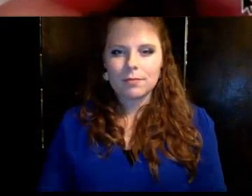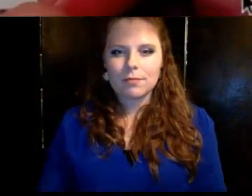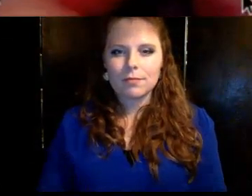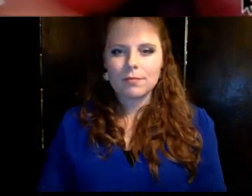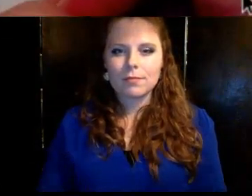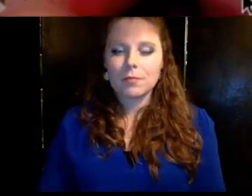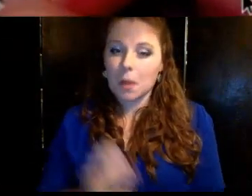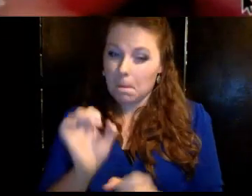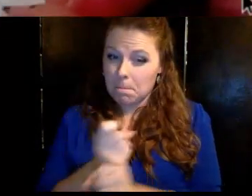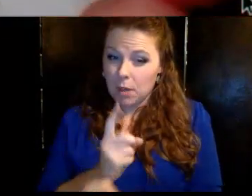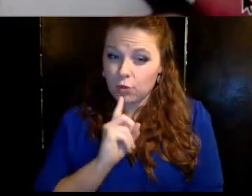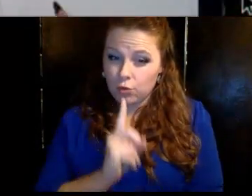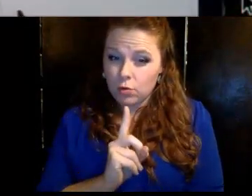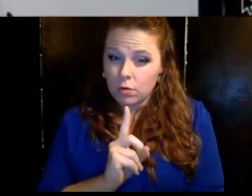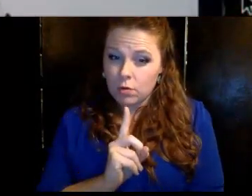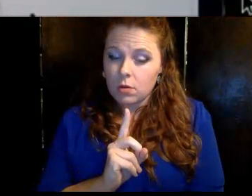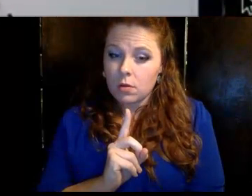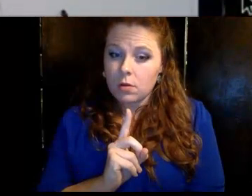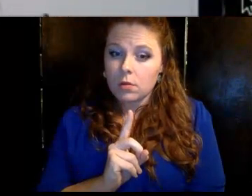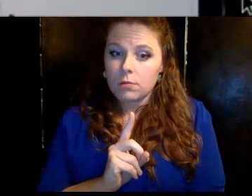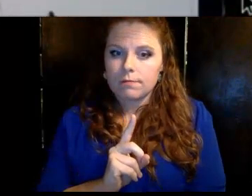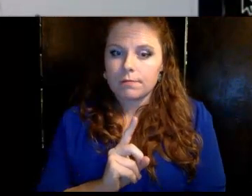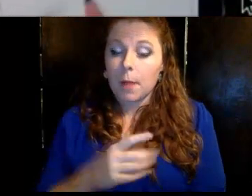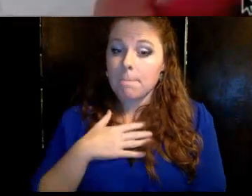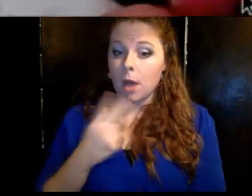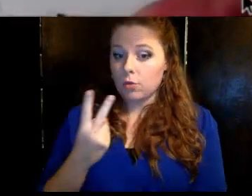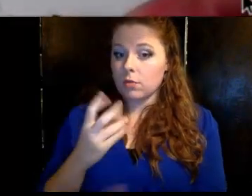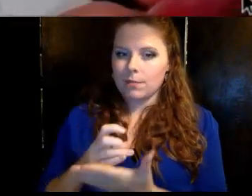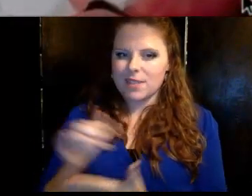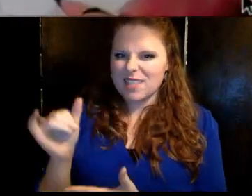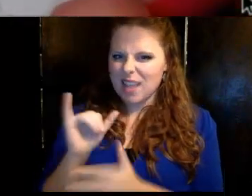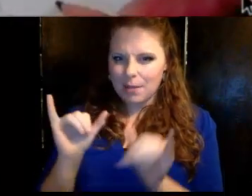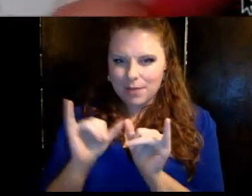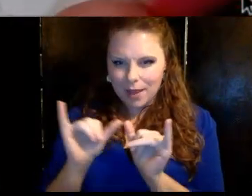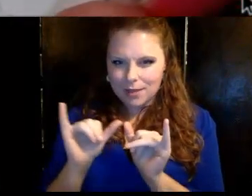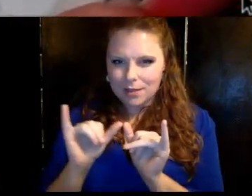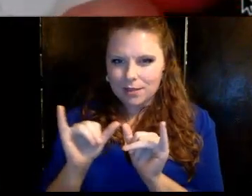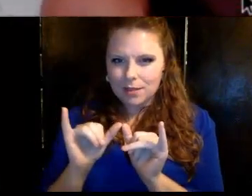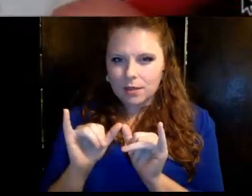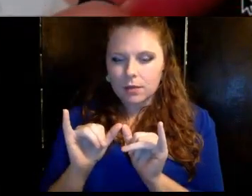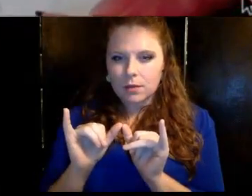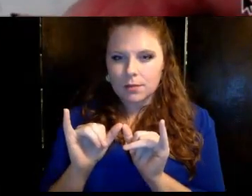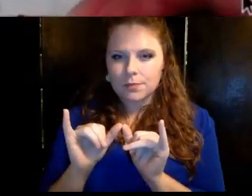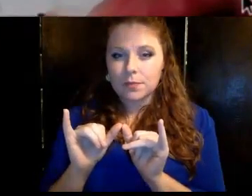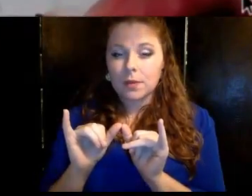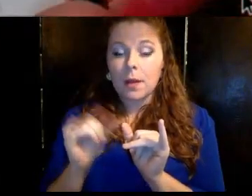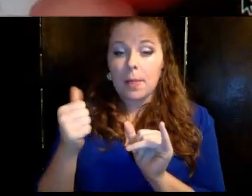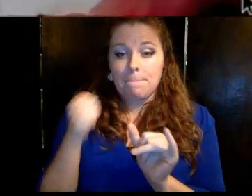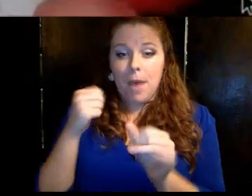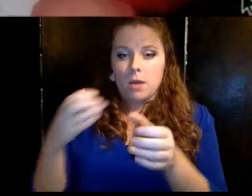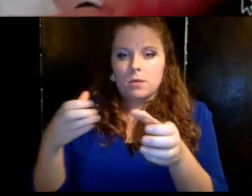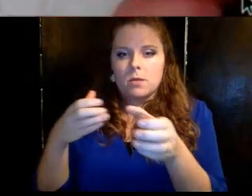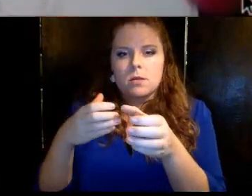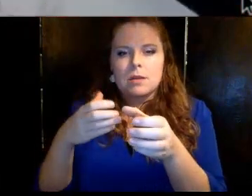Okay, I want to make sure that the 1 cup, even though my 2 cups are the same size, the one in the back